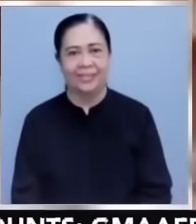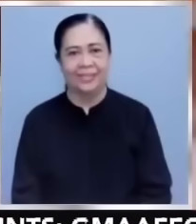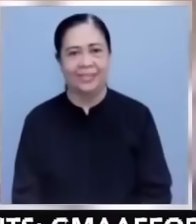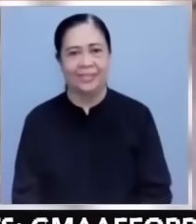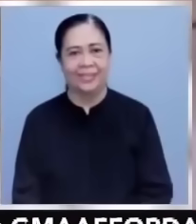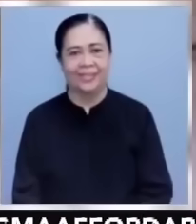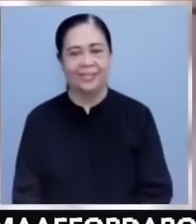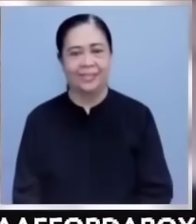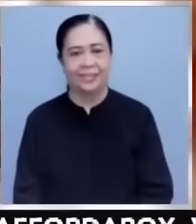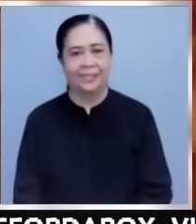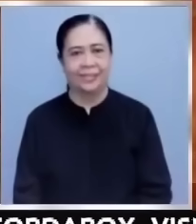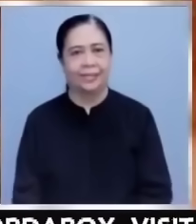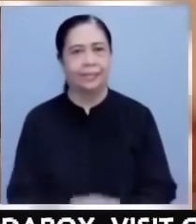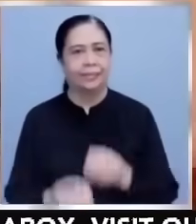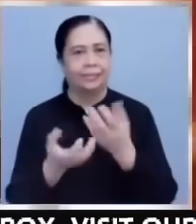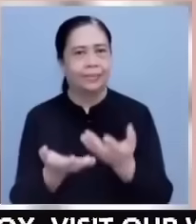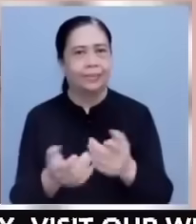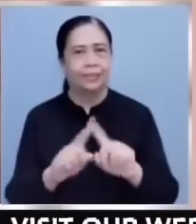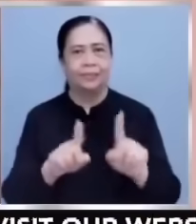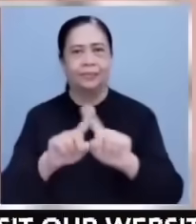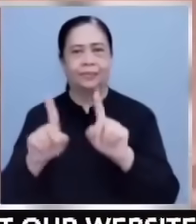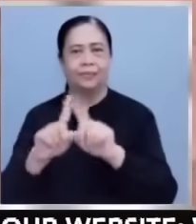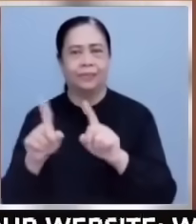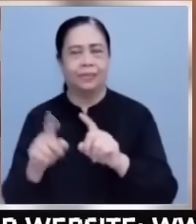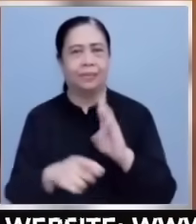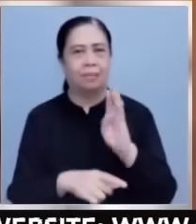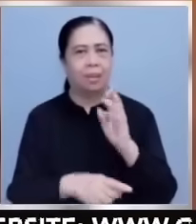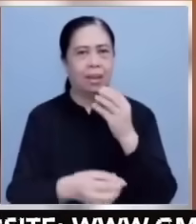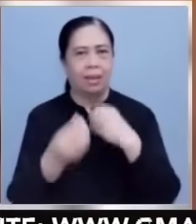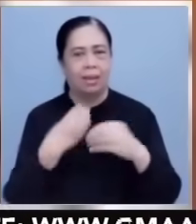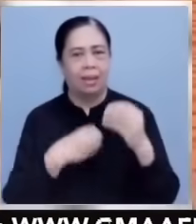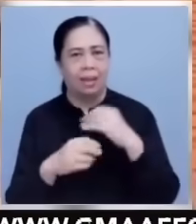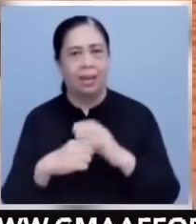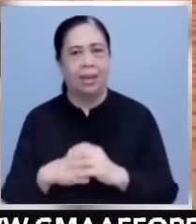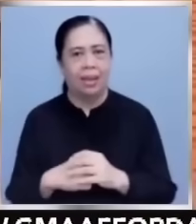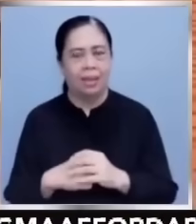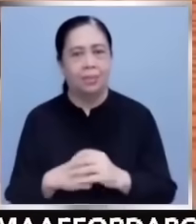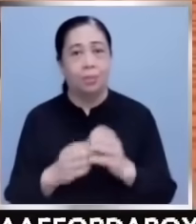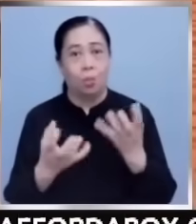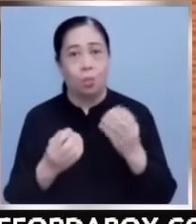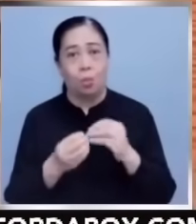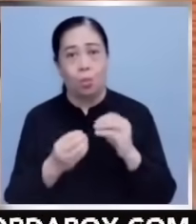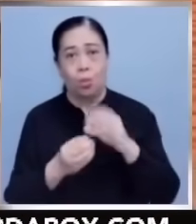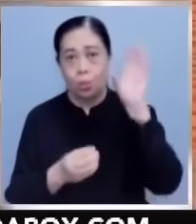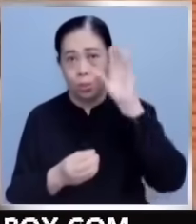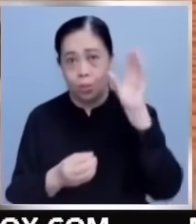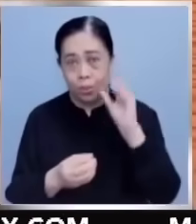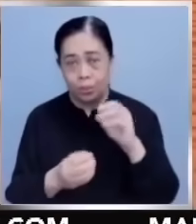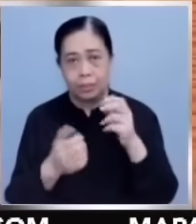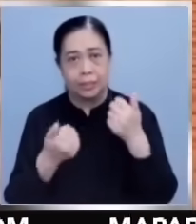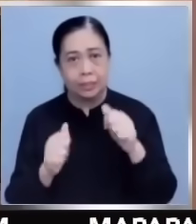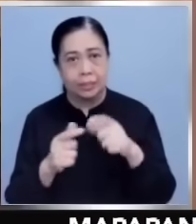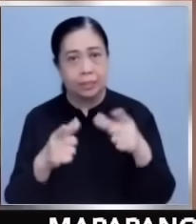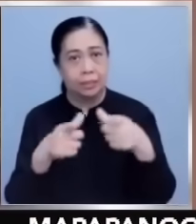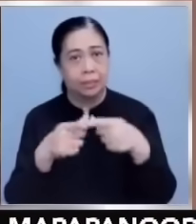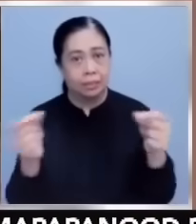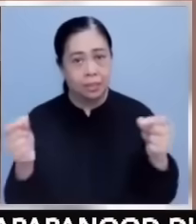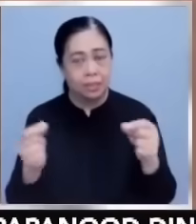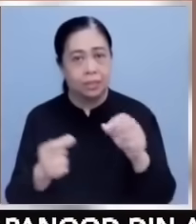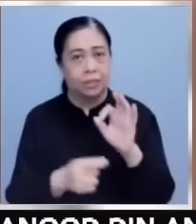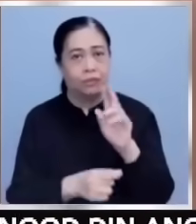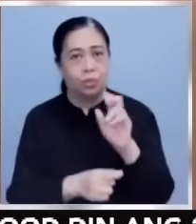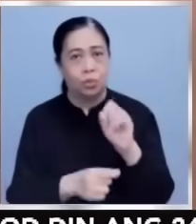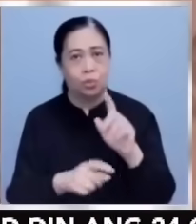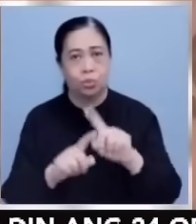They offer all sorts of bar chow. But for a more unique experience, you can try their Japanese fusion dishes tulad